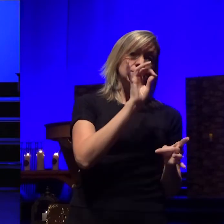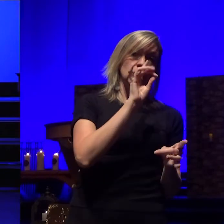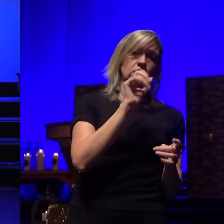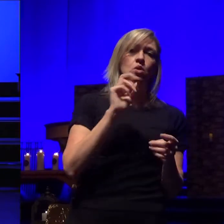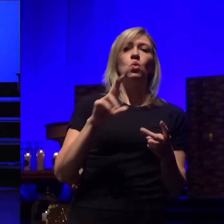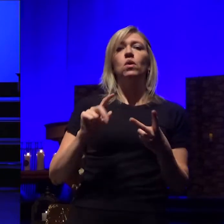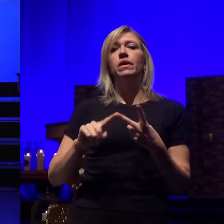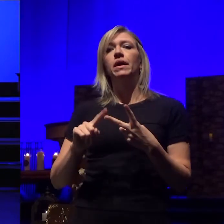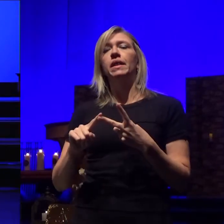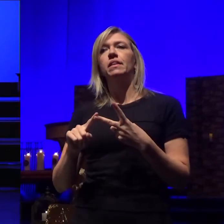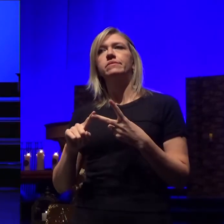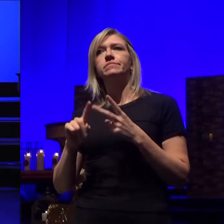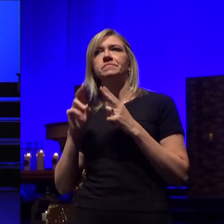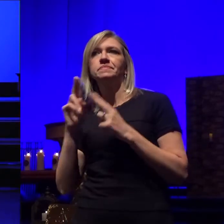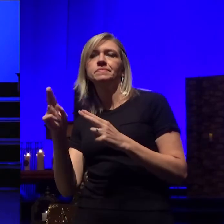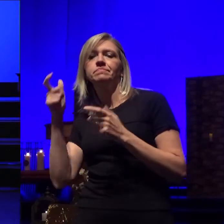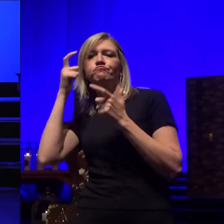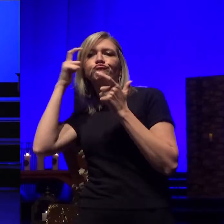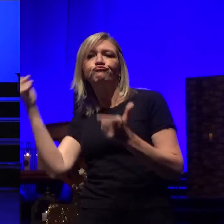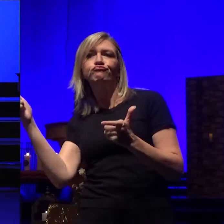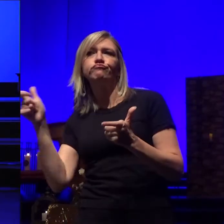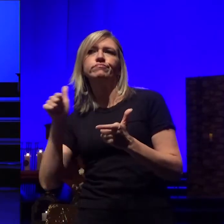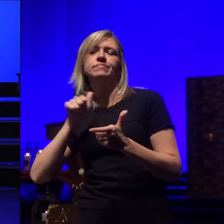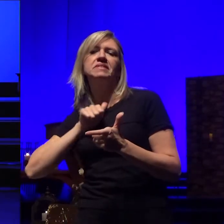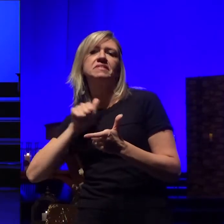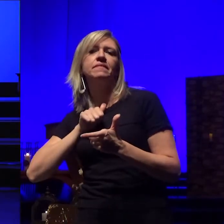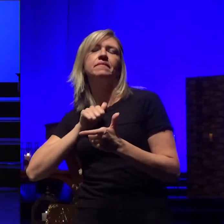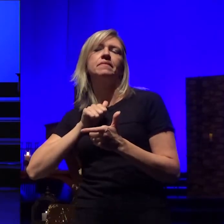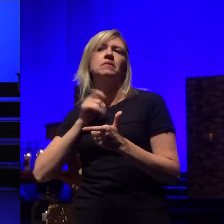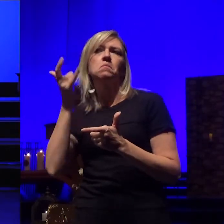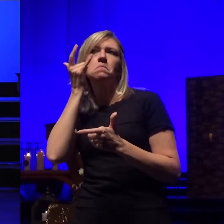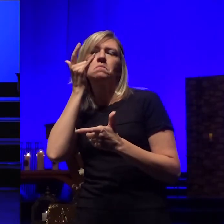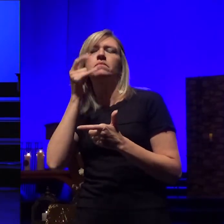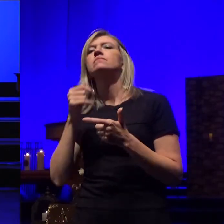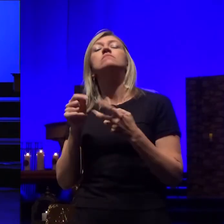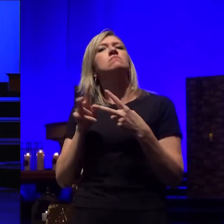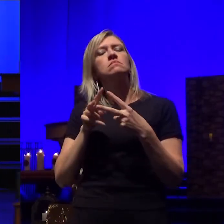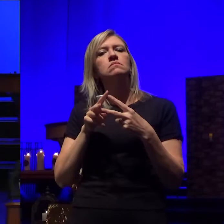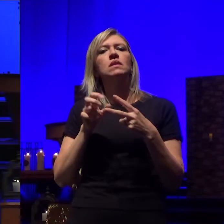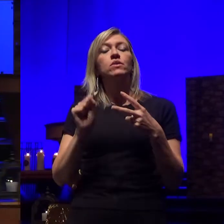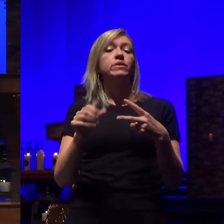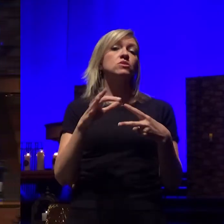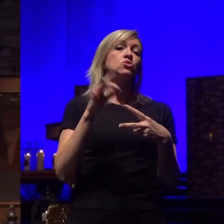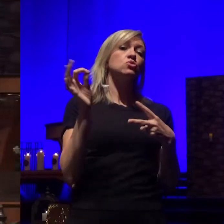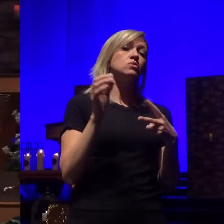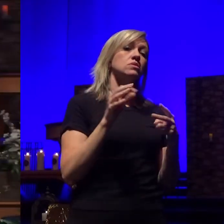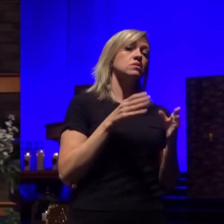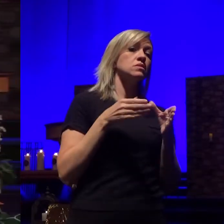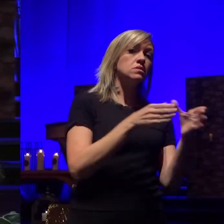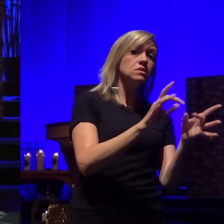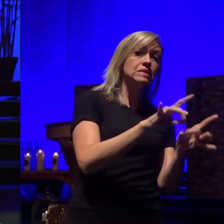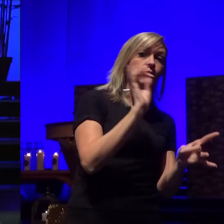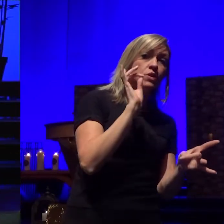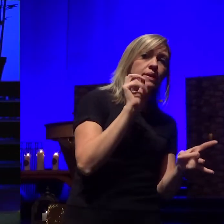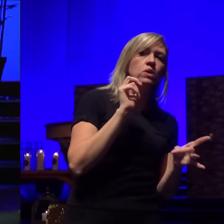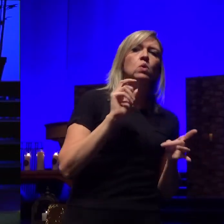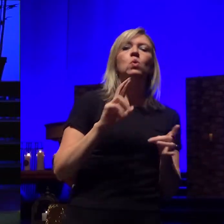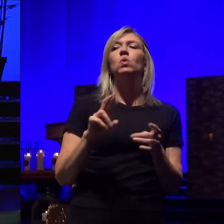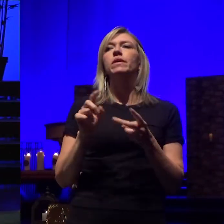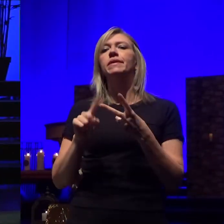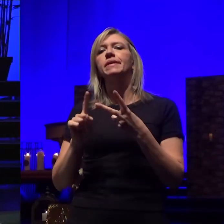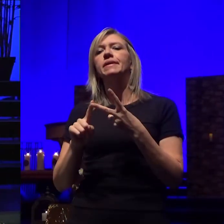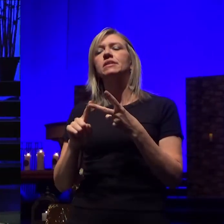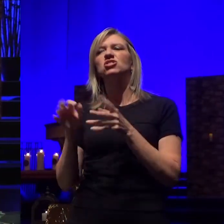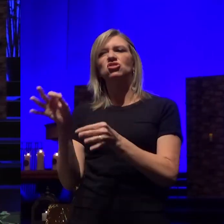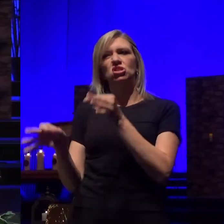the way of self-righteousness and know-it-allness. I can choose the way of the Spirit or the way of resentment